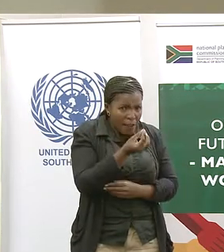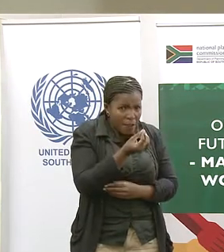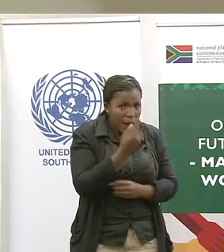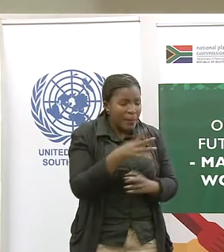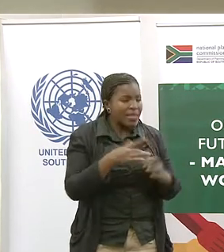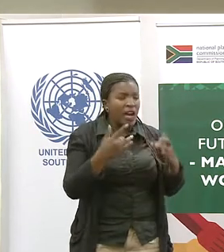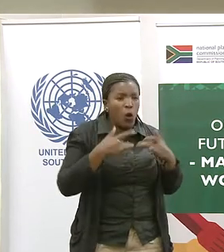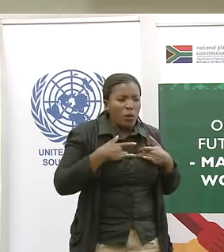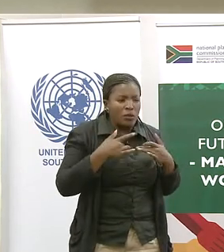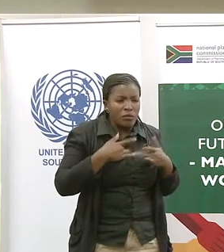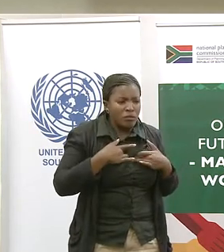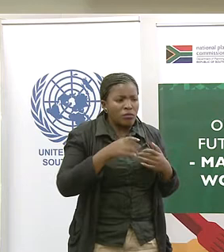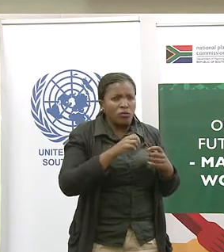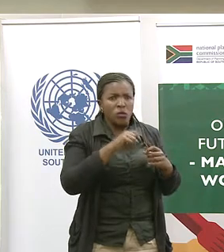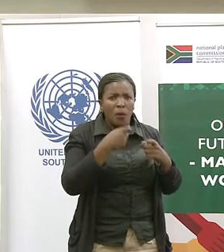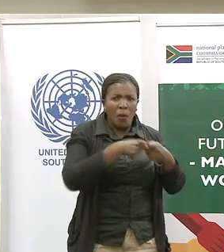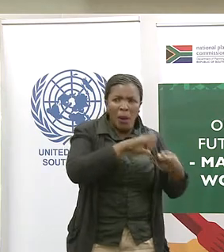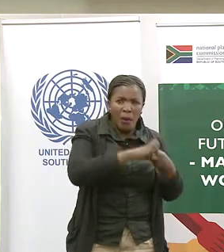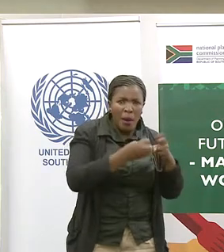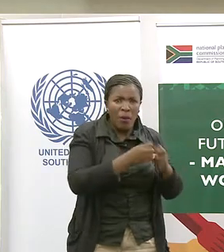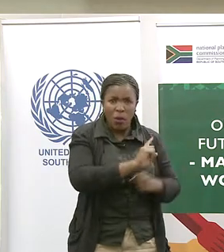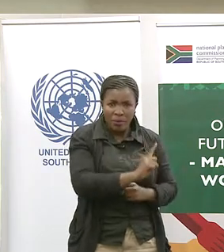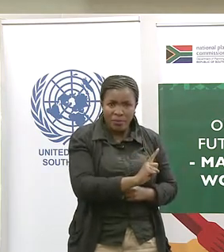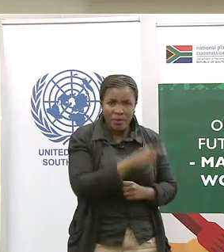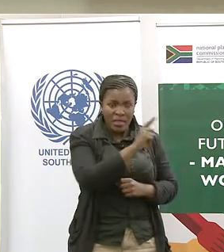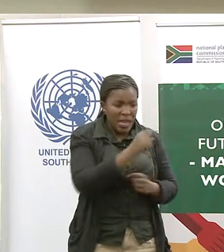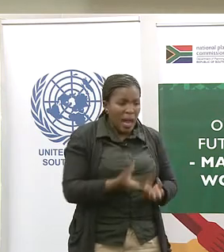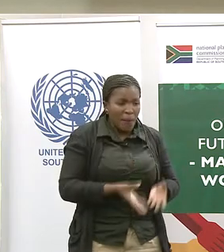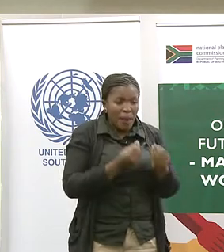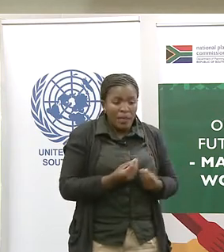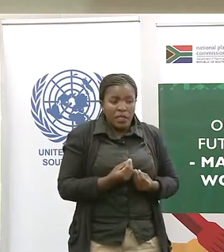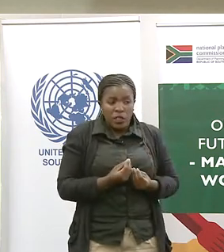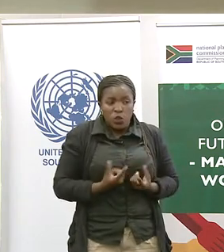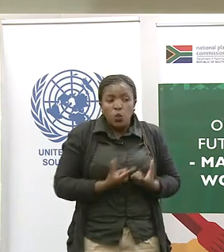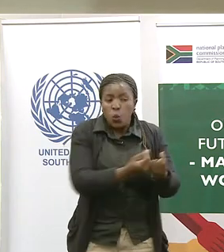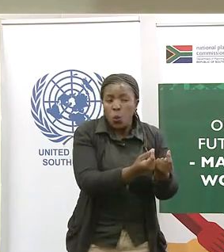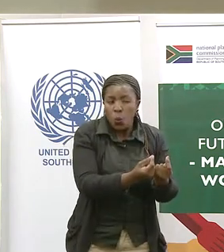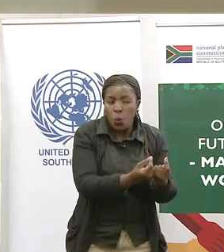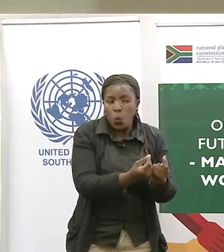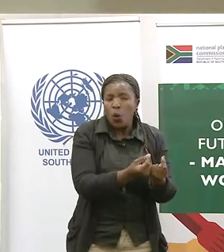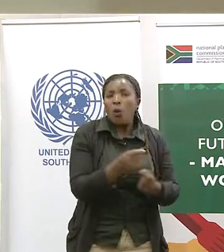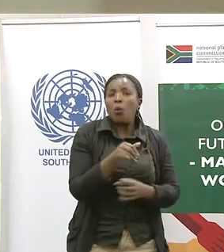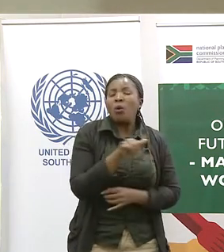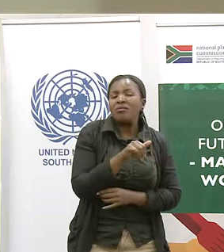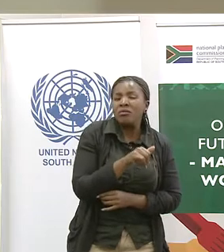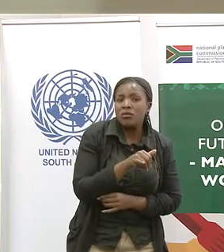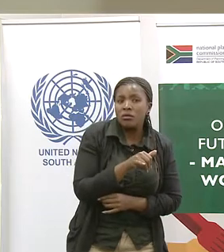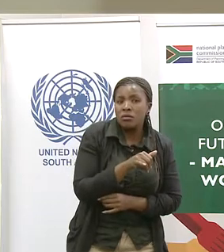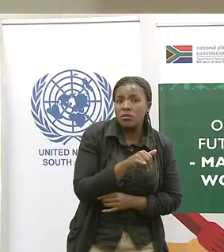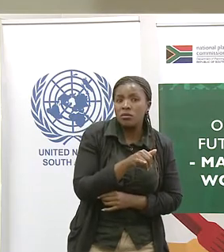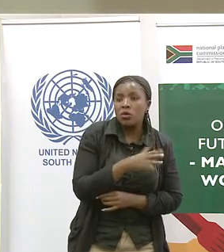to what extent have they been put into action, and to what extent have people with